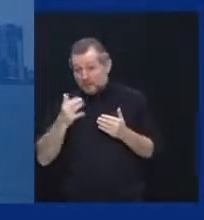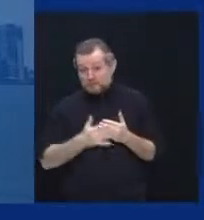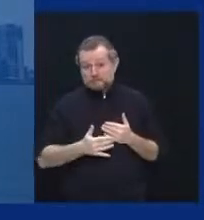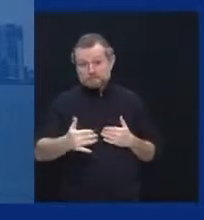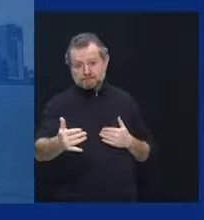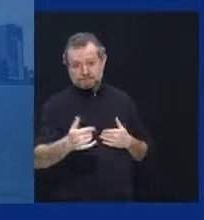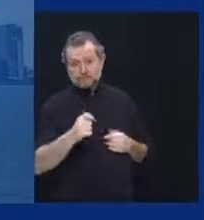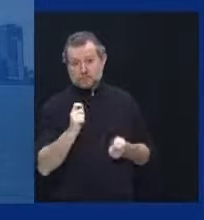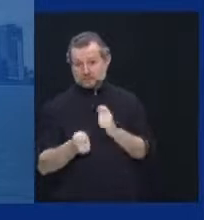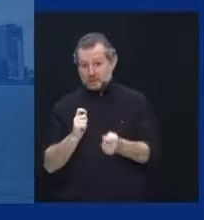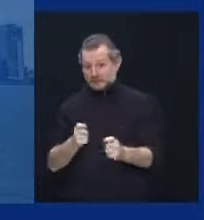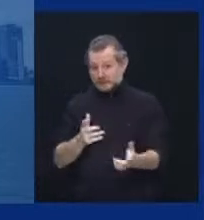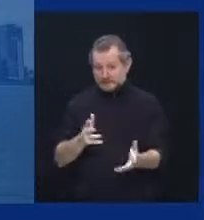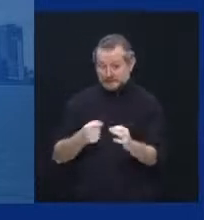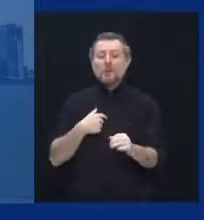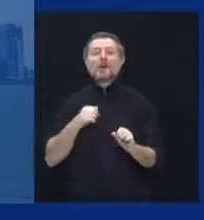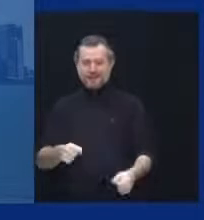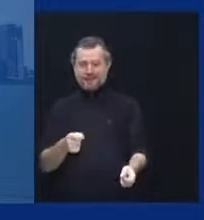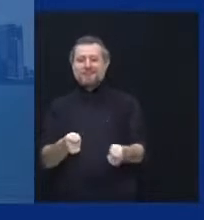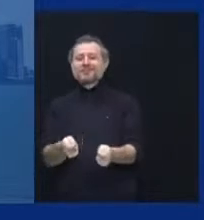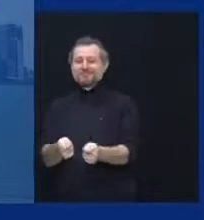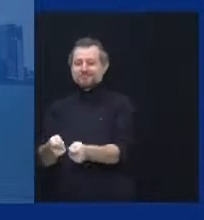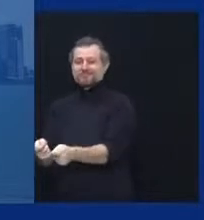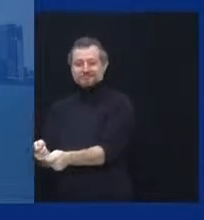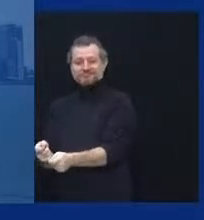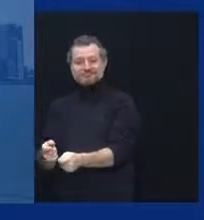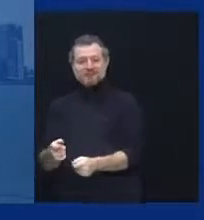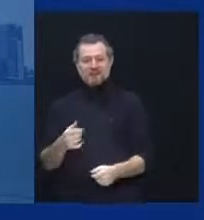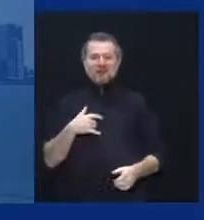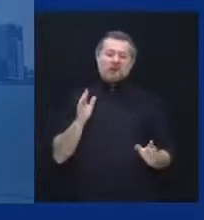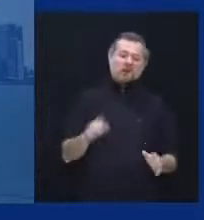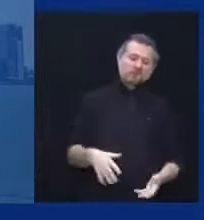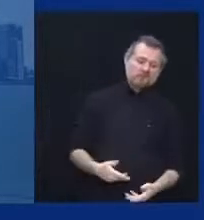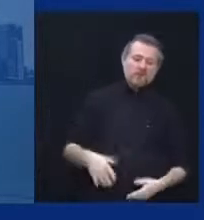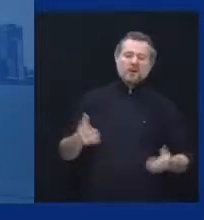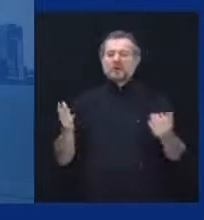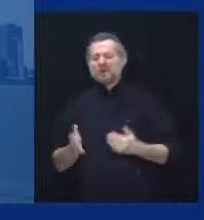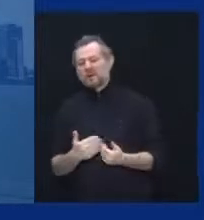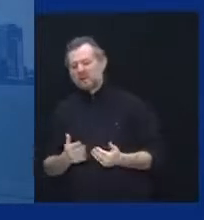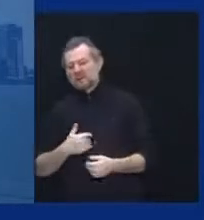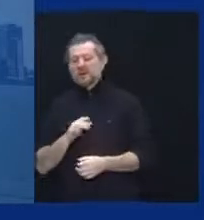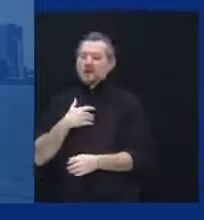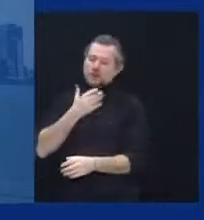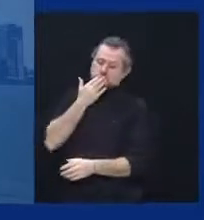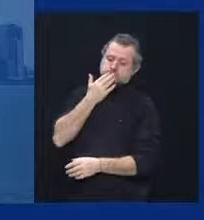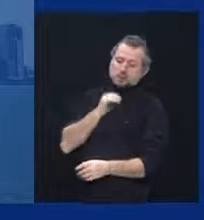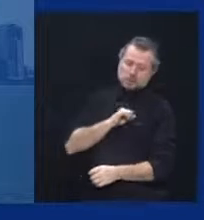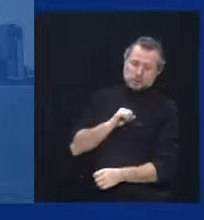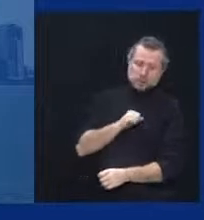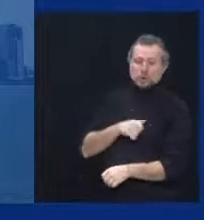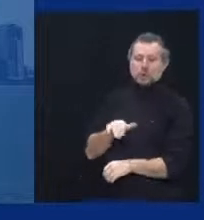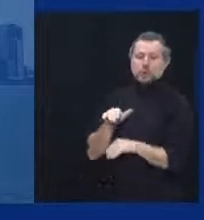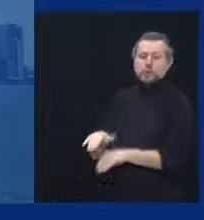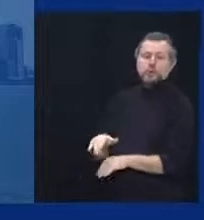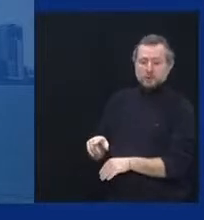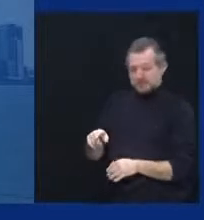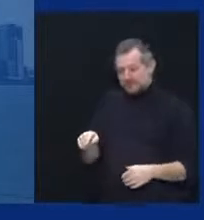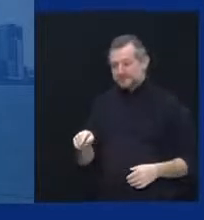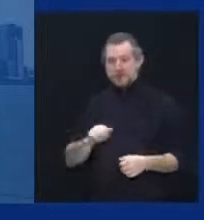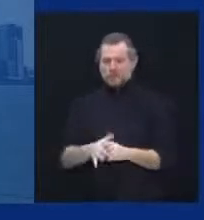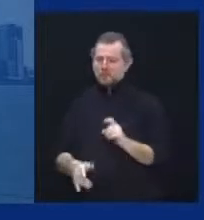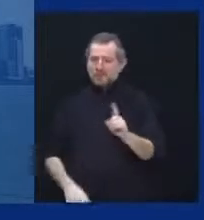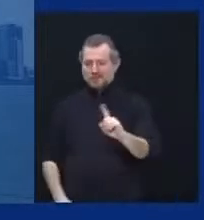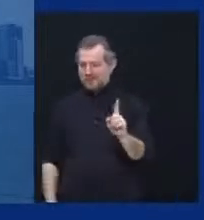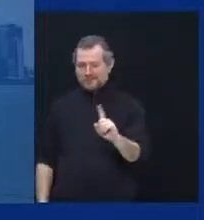Should it relax us? No, it doesn't relax me. But I believe whatever happens,